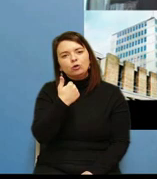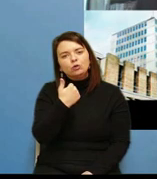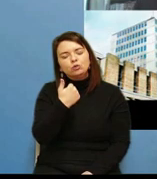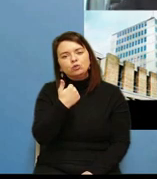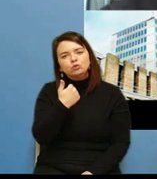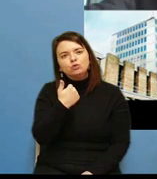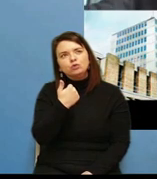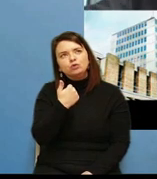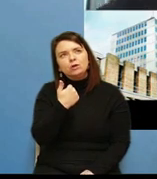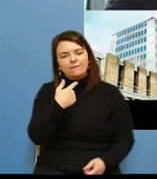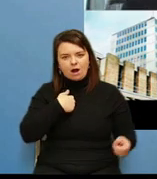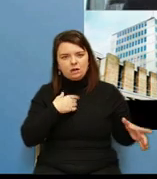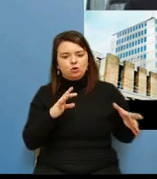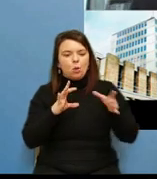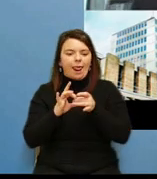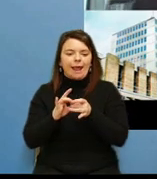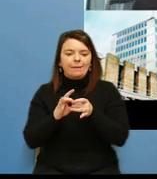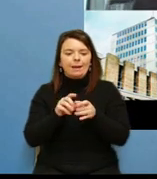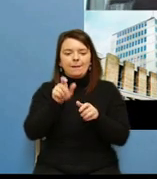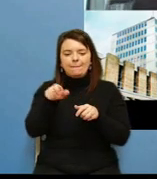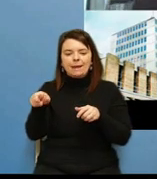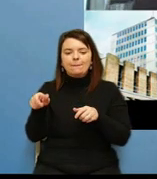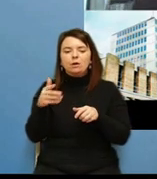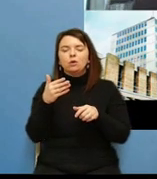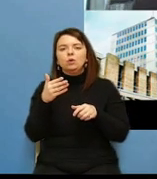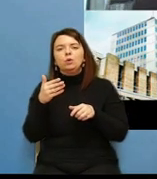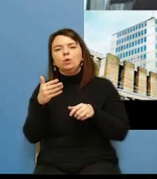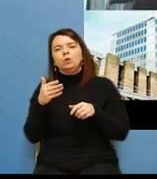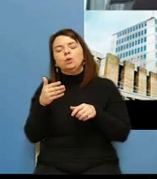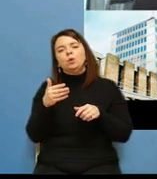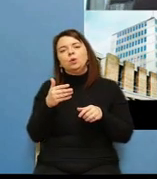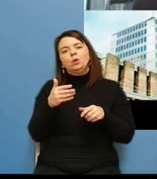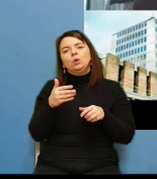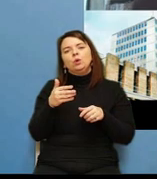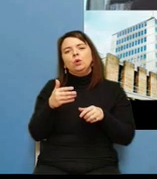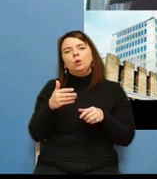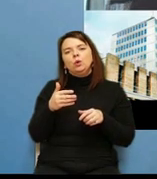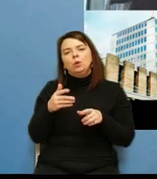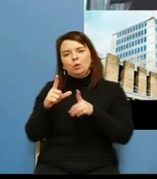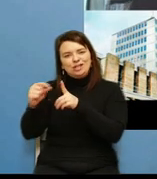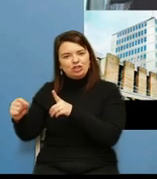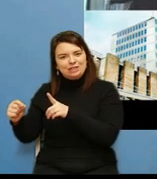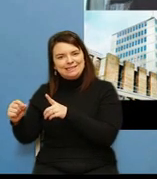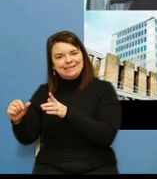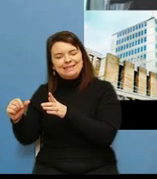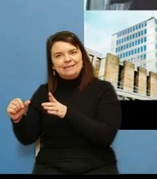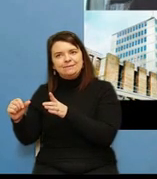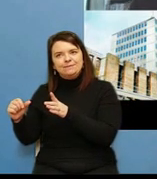that will be, quite a good link into people who maybe haven't got those,